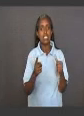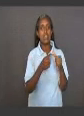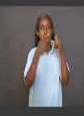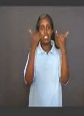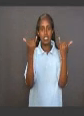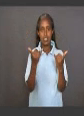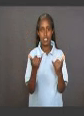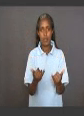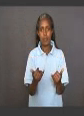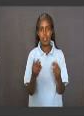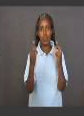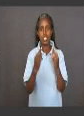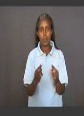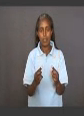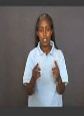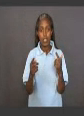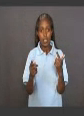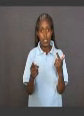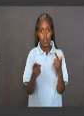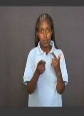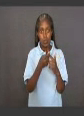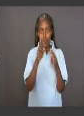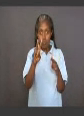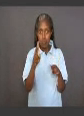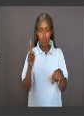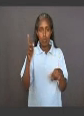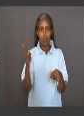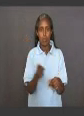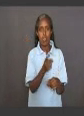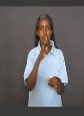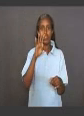shape. 2 becomes 4.